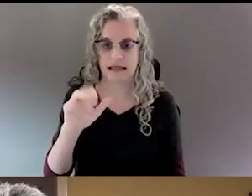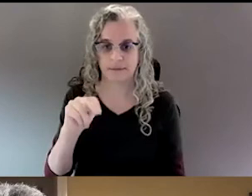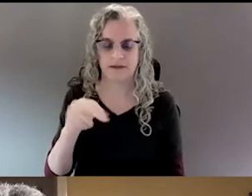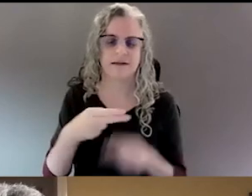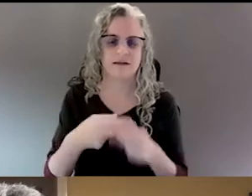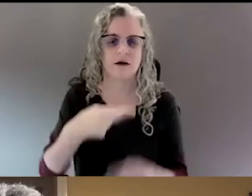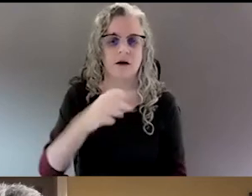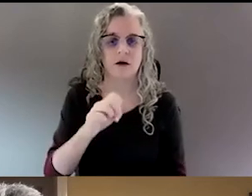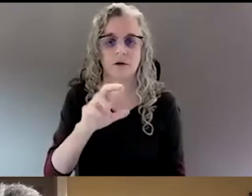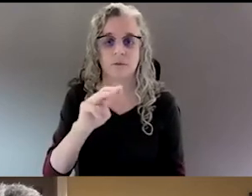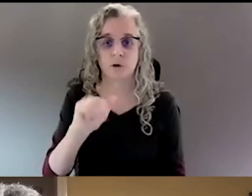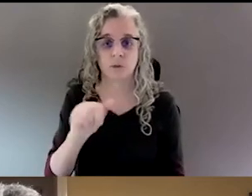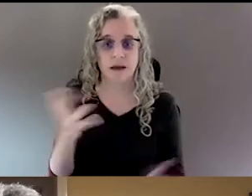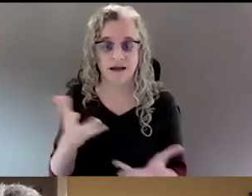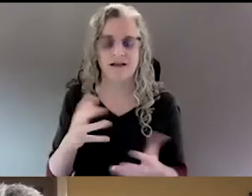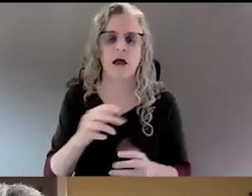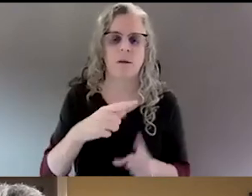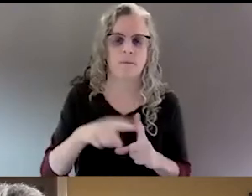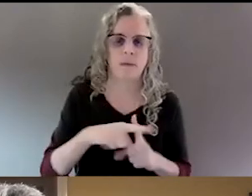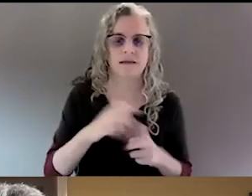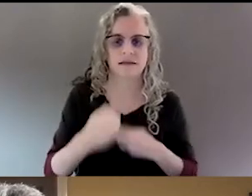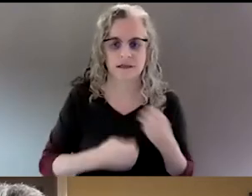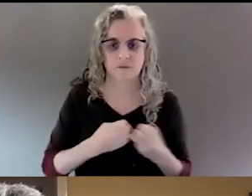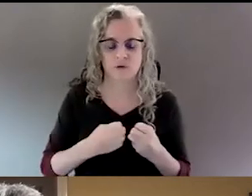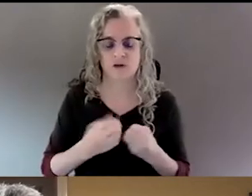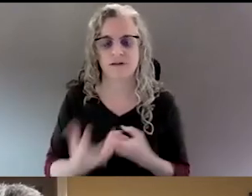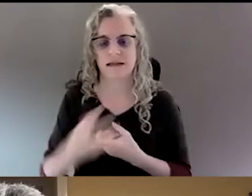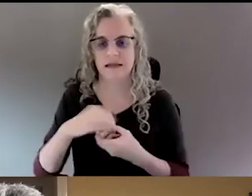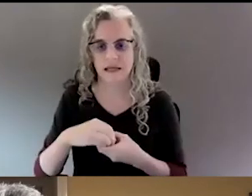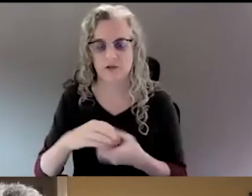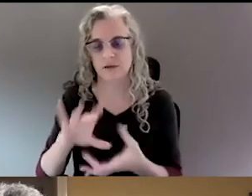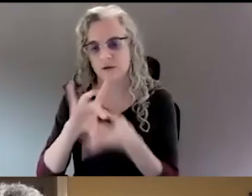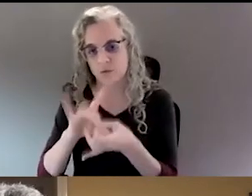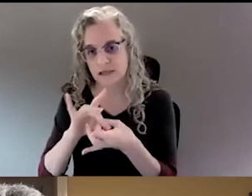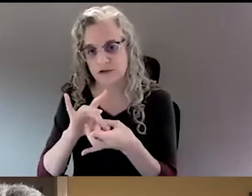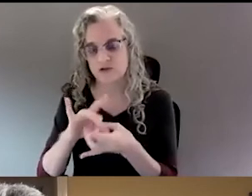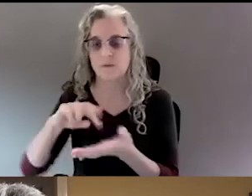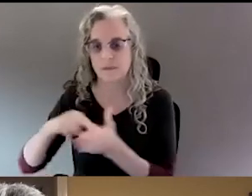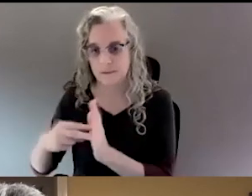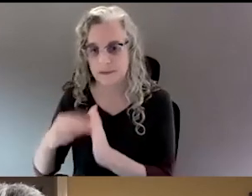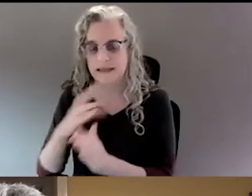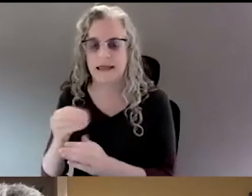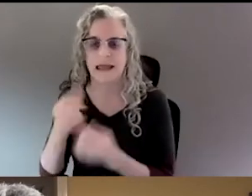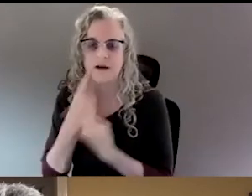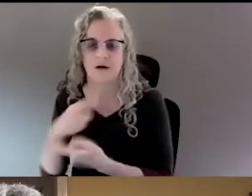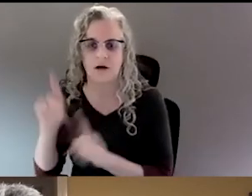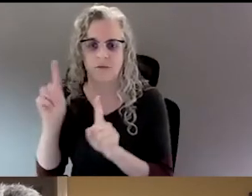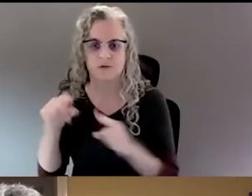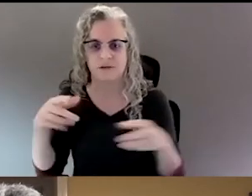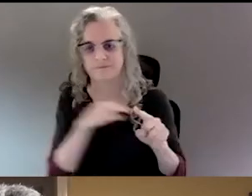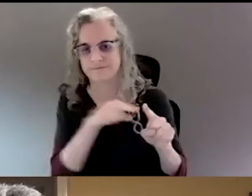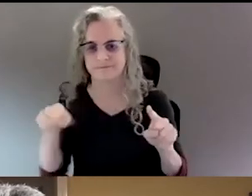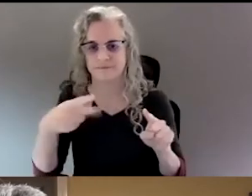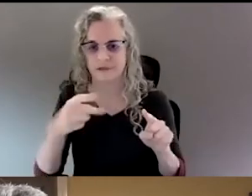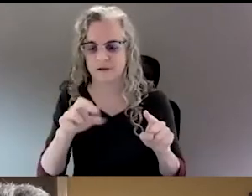positive emotions, engagement, relationships, meaning, and accomplishment. And while we've done really great